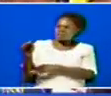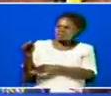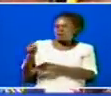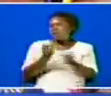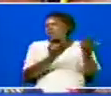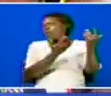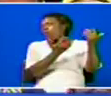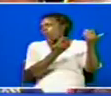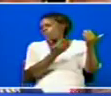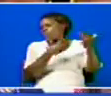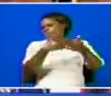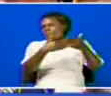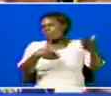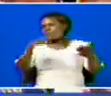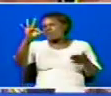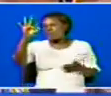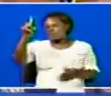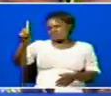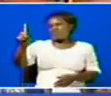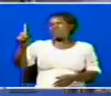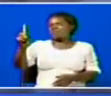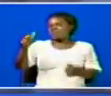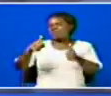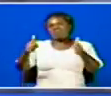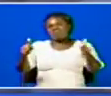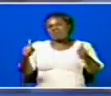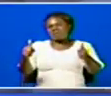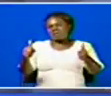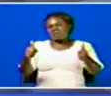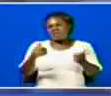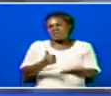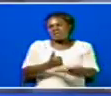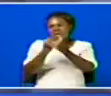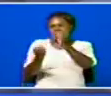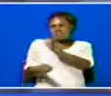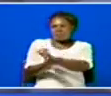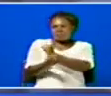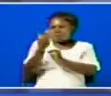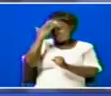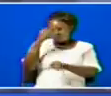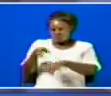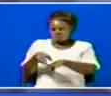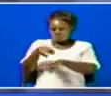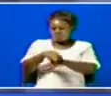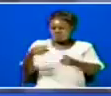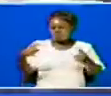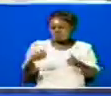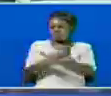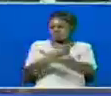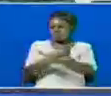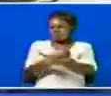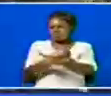tunatumai kabla hiyo tarehe 31 mambo inaweza kuwa mzuri. There have been various explanations as to why Sonko and his deputy may have fallen